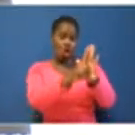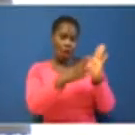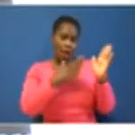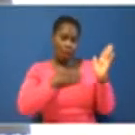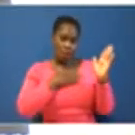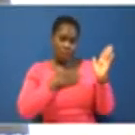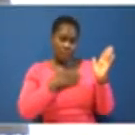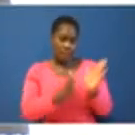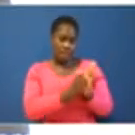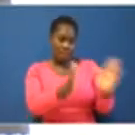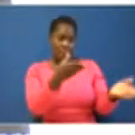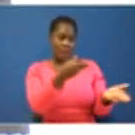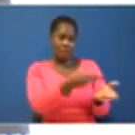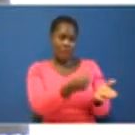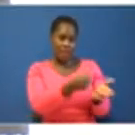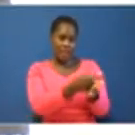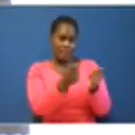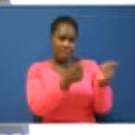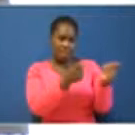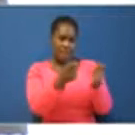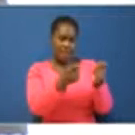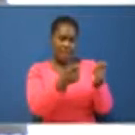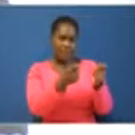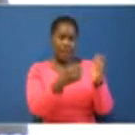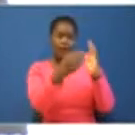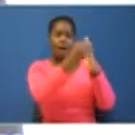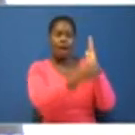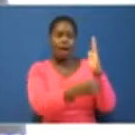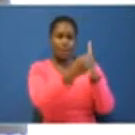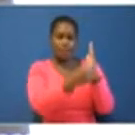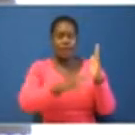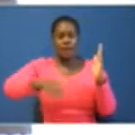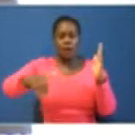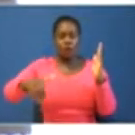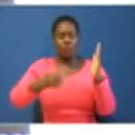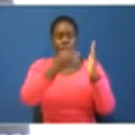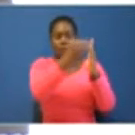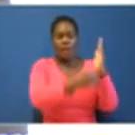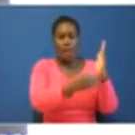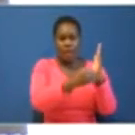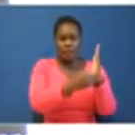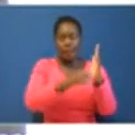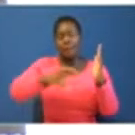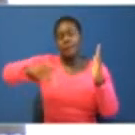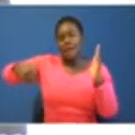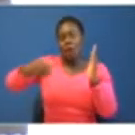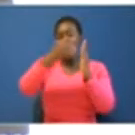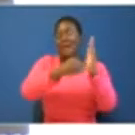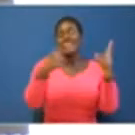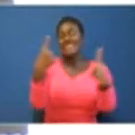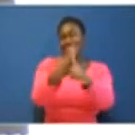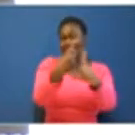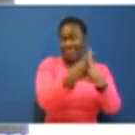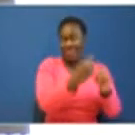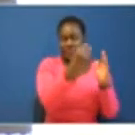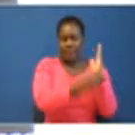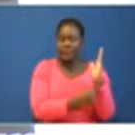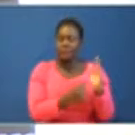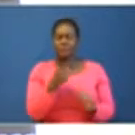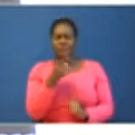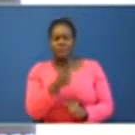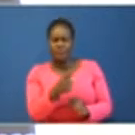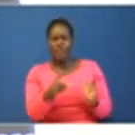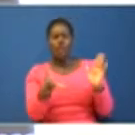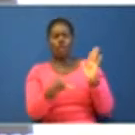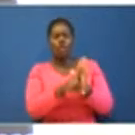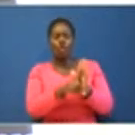um the public finance management act uh county government act urban areas and cities athens and others use